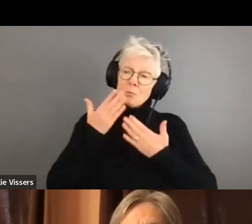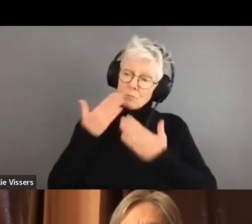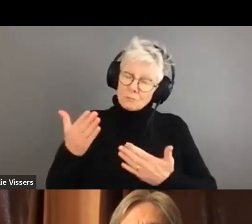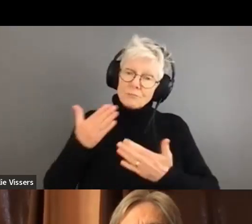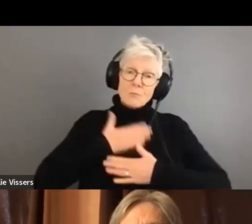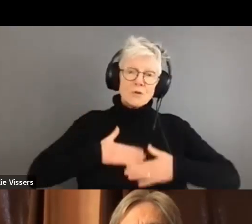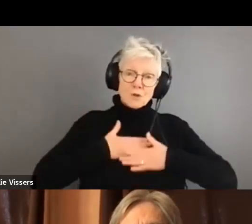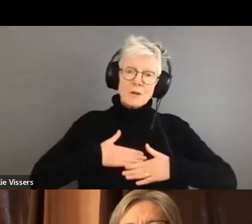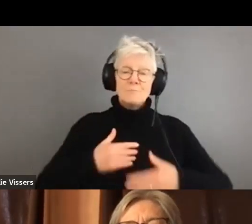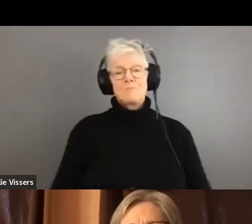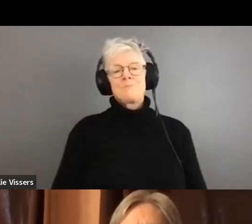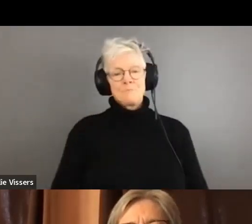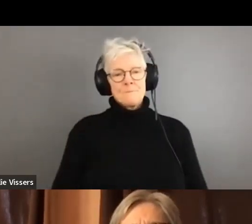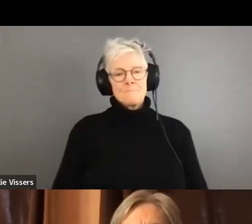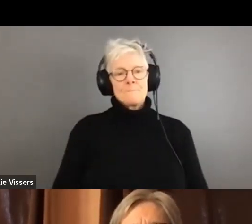for granted.